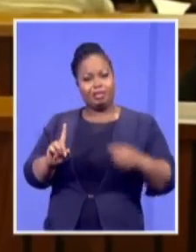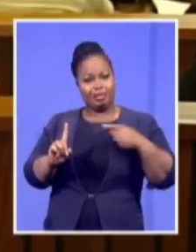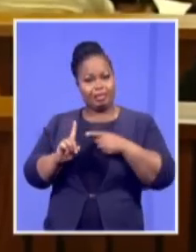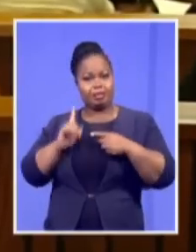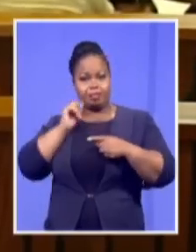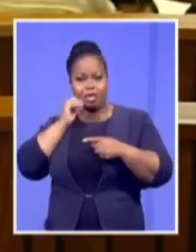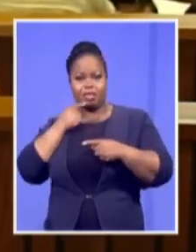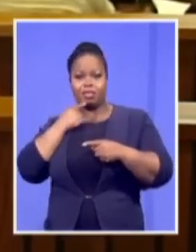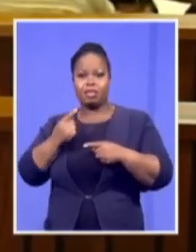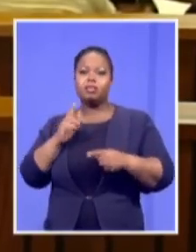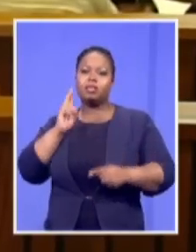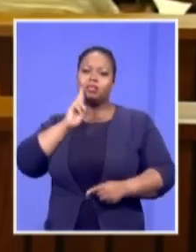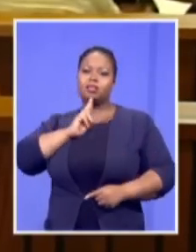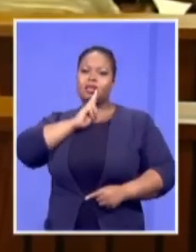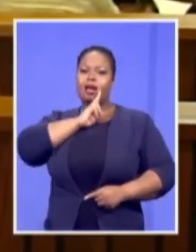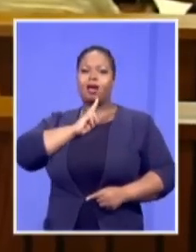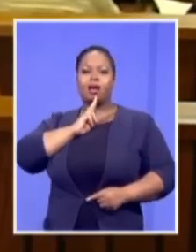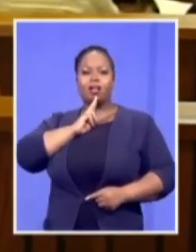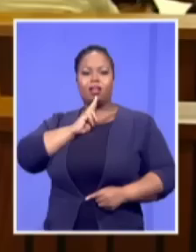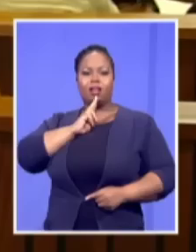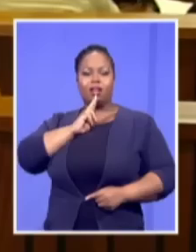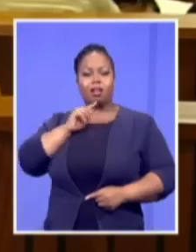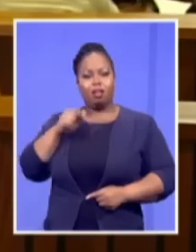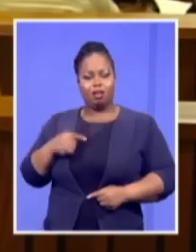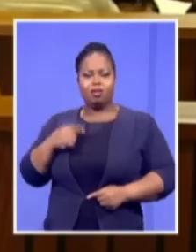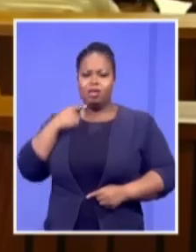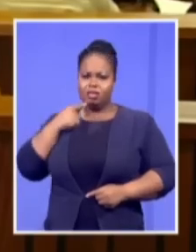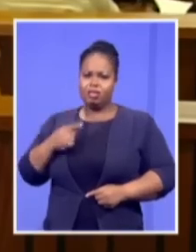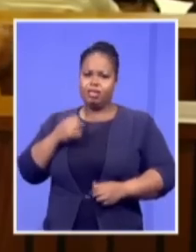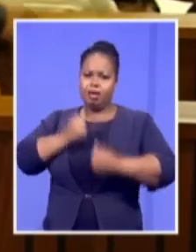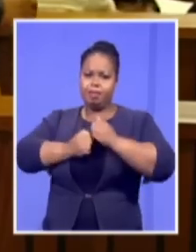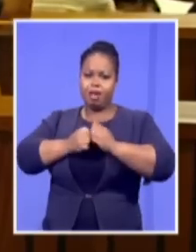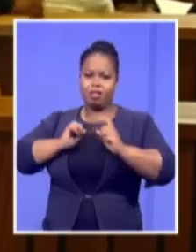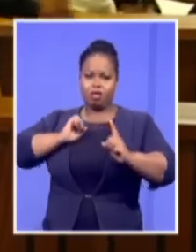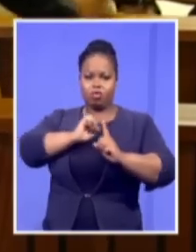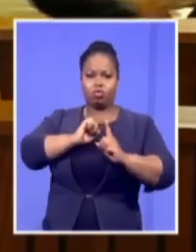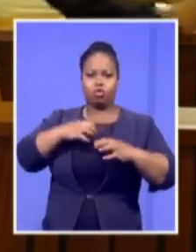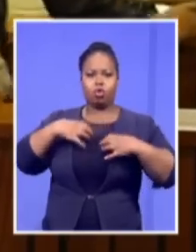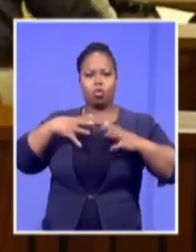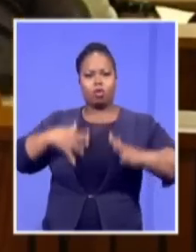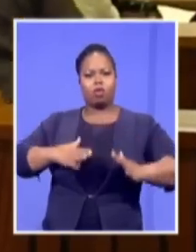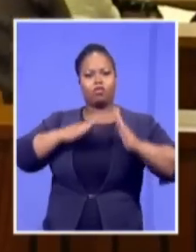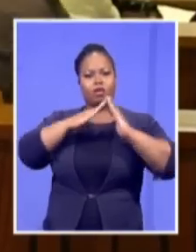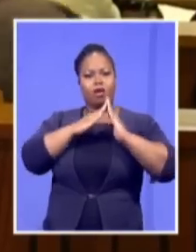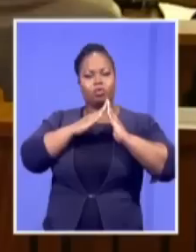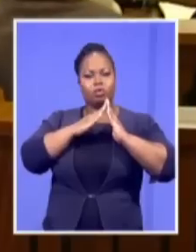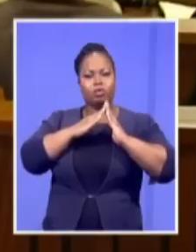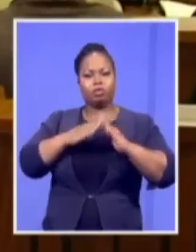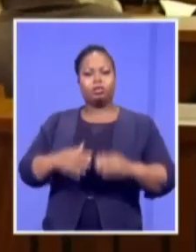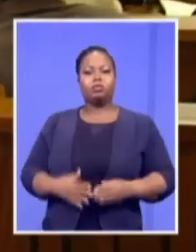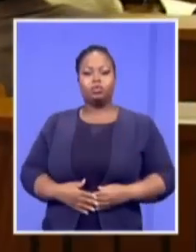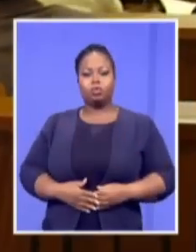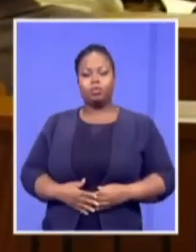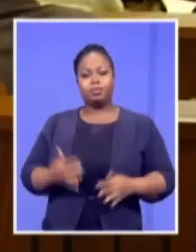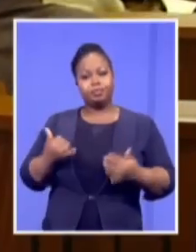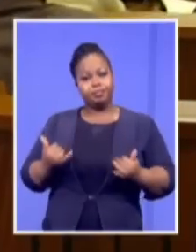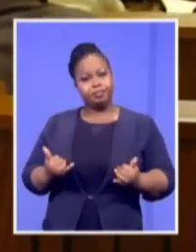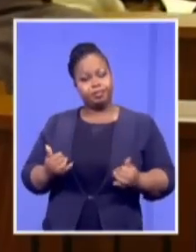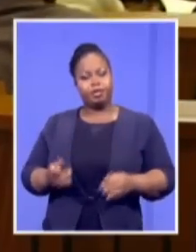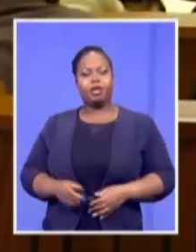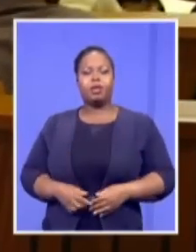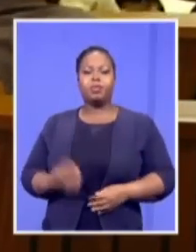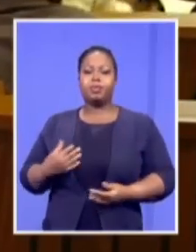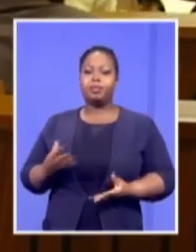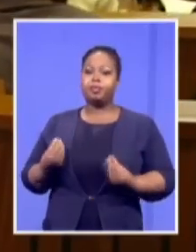an uncle and is the brother to the owner of the house. So what we can deduce from that at this